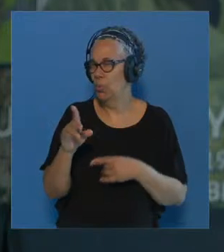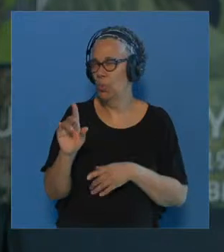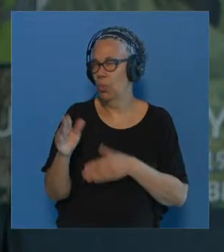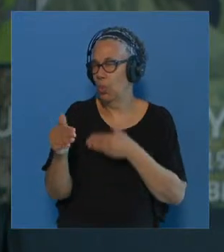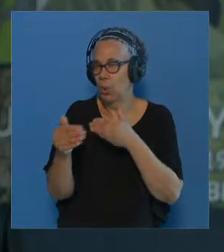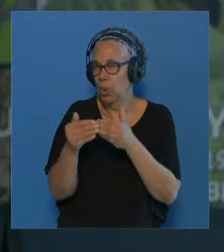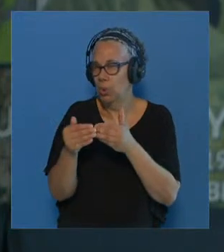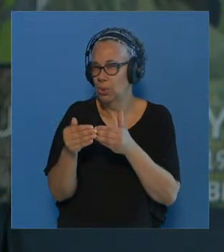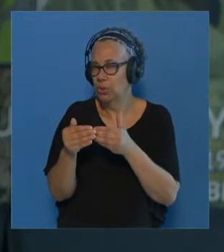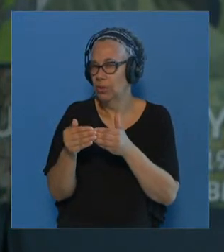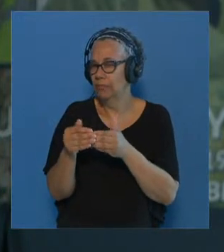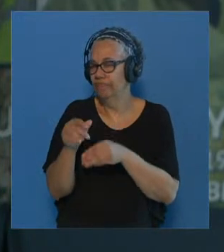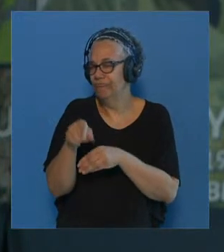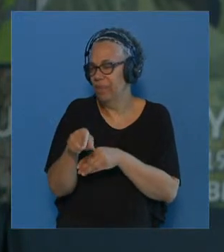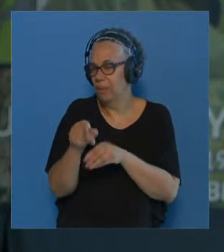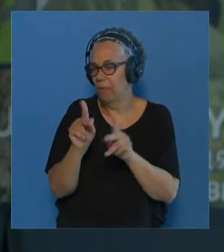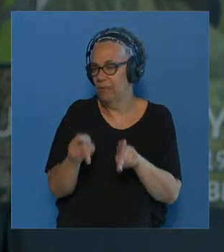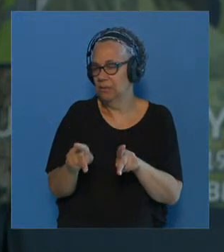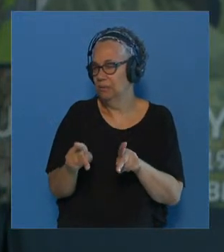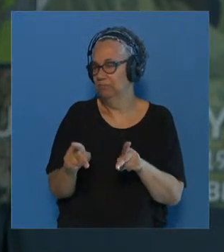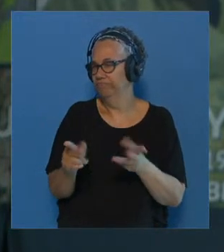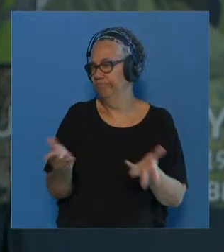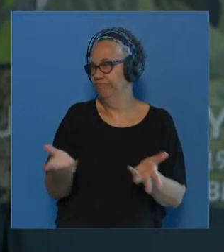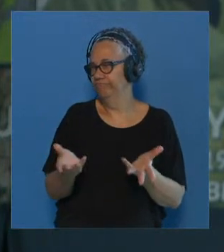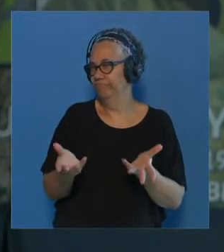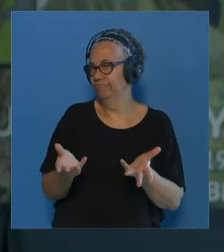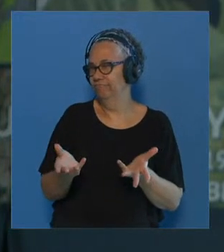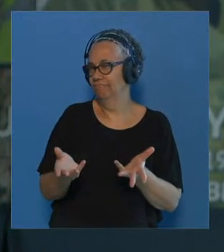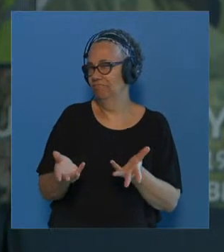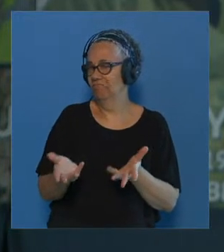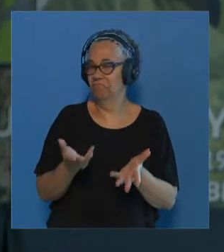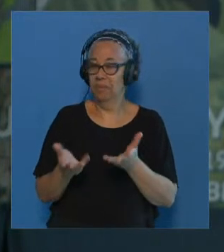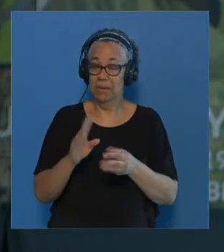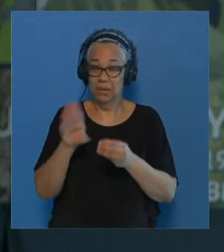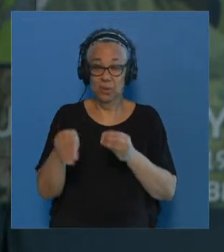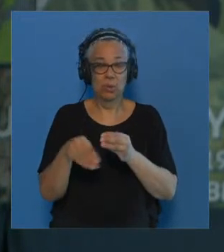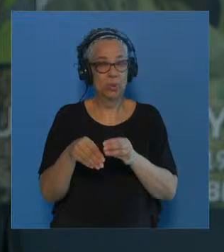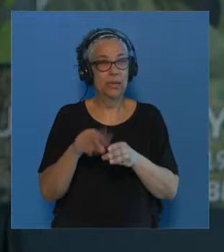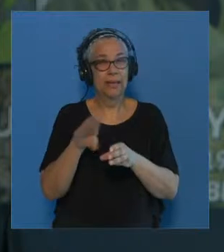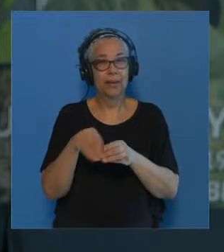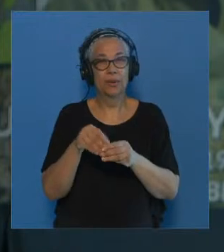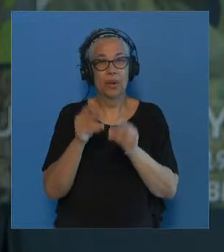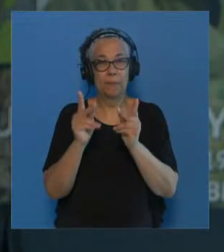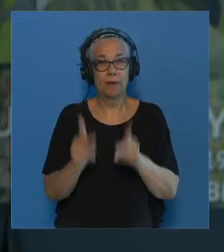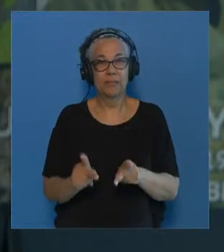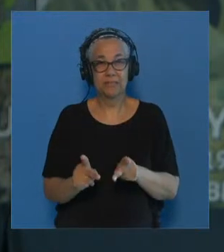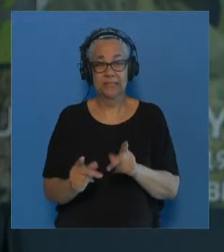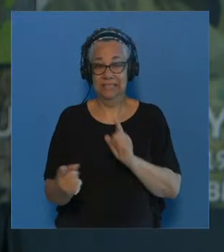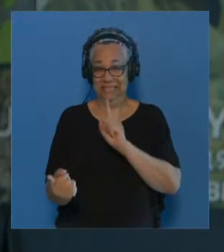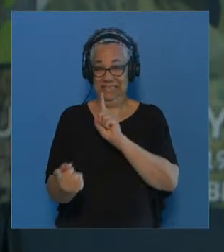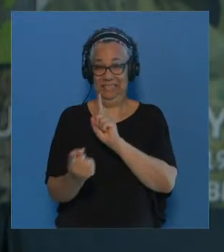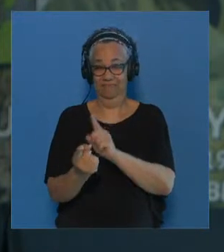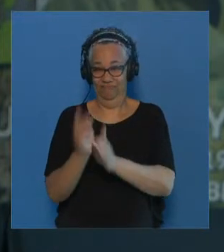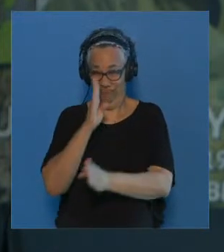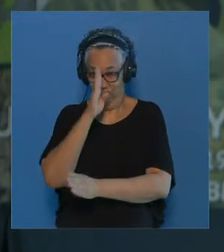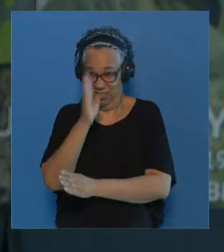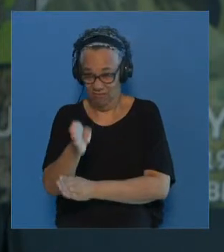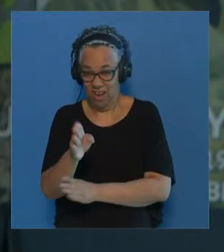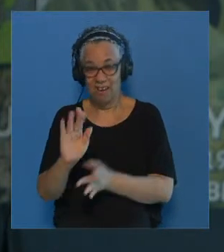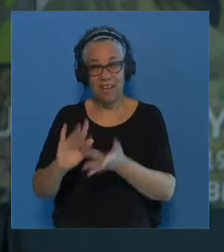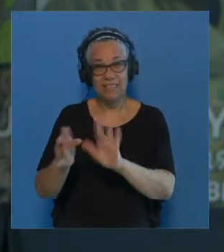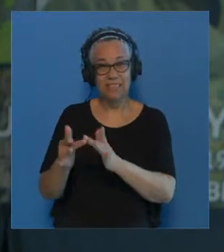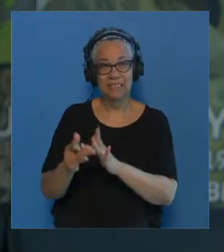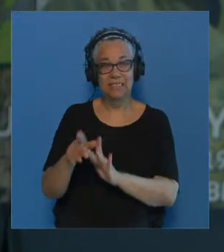the confirmed case, which would include someone who had been in direct contact with them, and in this case,